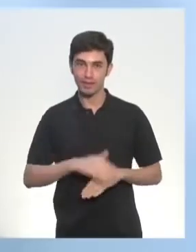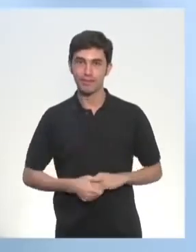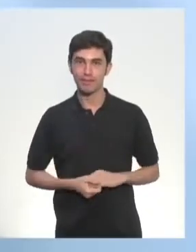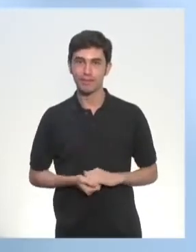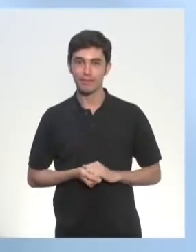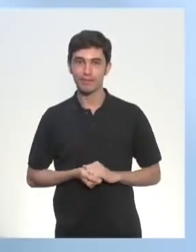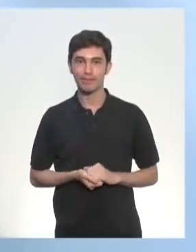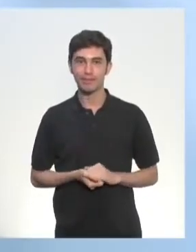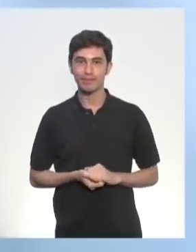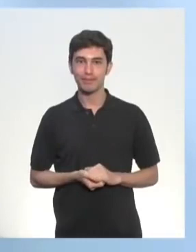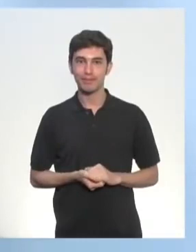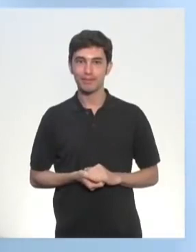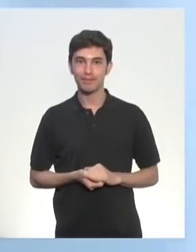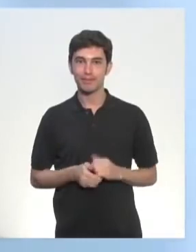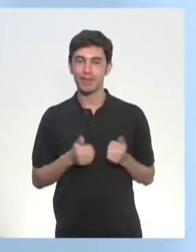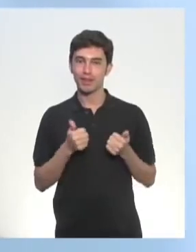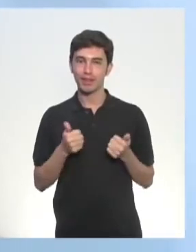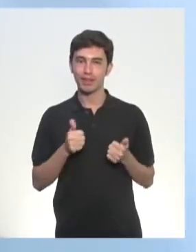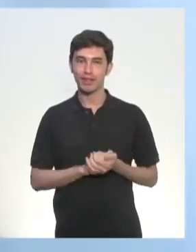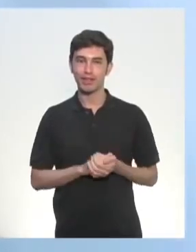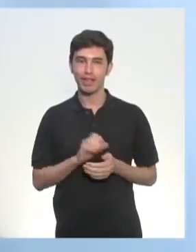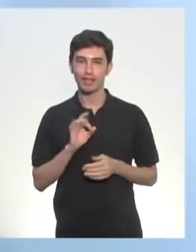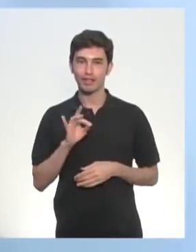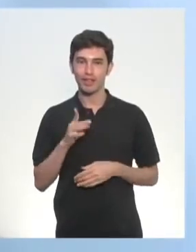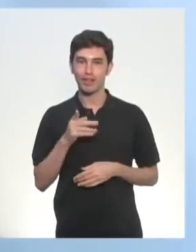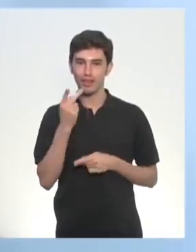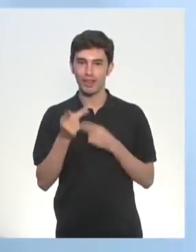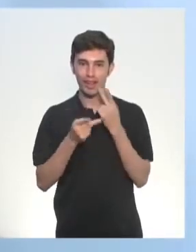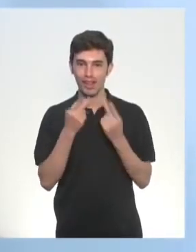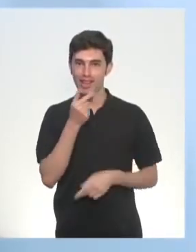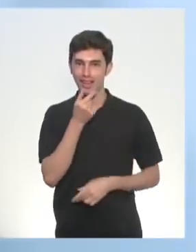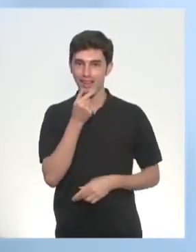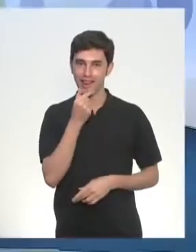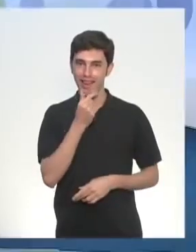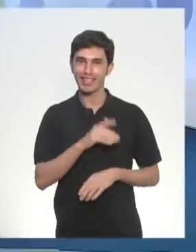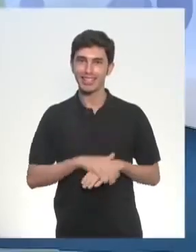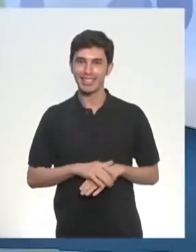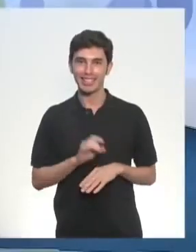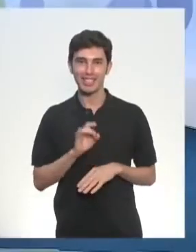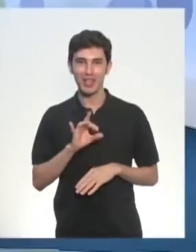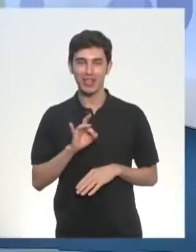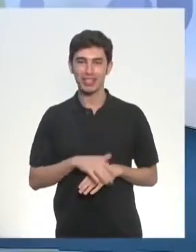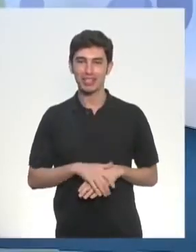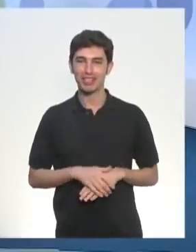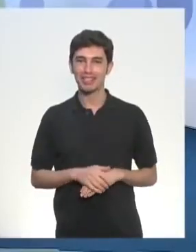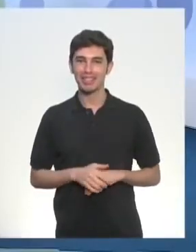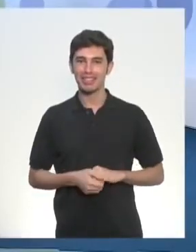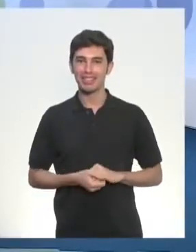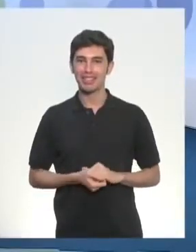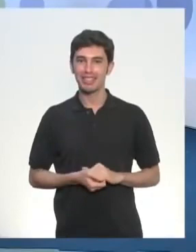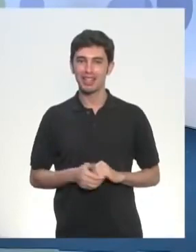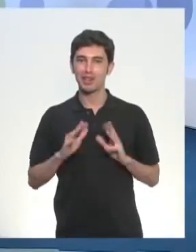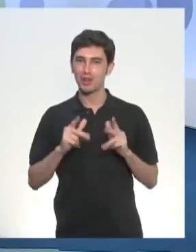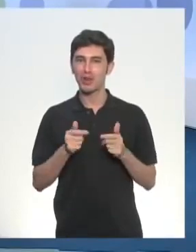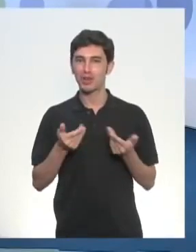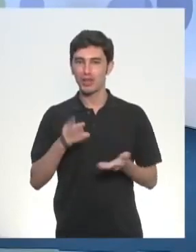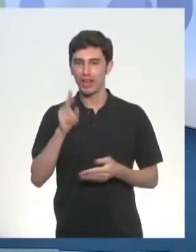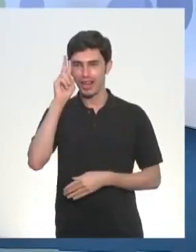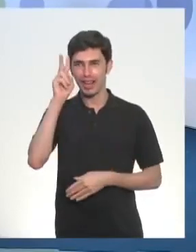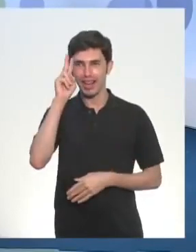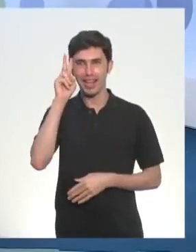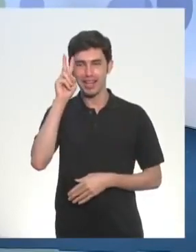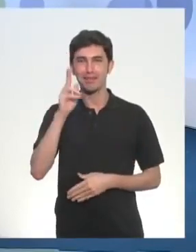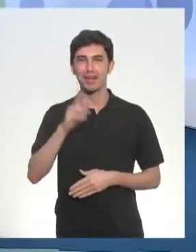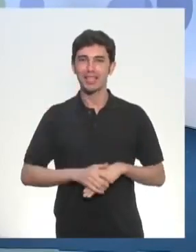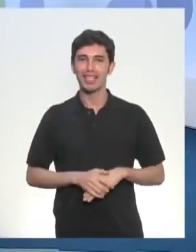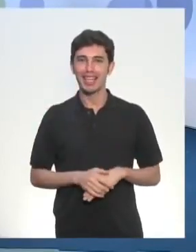Okay. There we go. So, you're just speaking English today? A little. The beginning little? everybody Yeah. knows, right? O começo todos já sabem. A gente